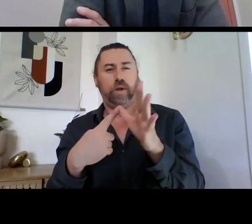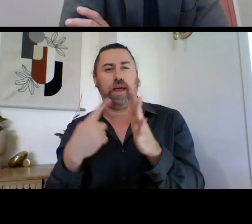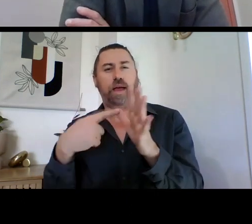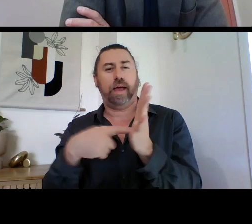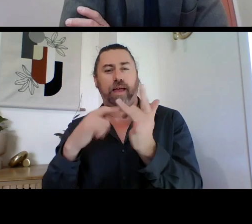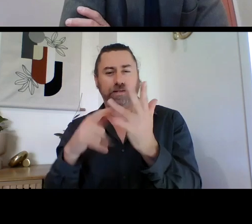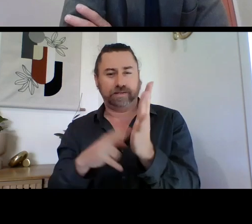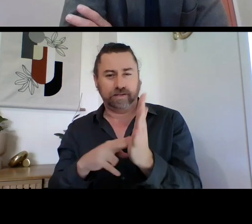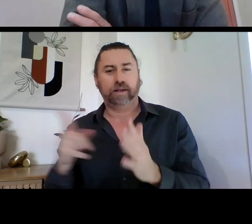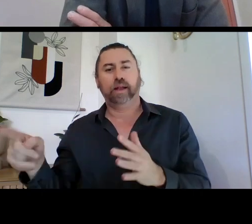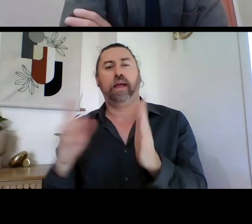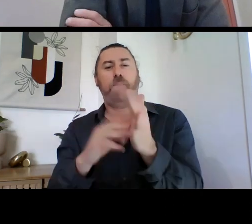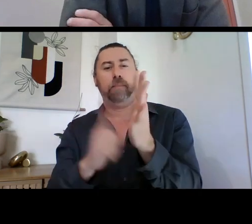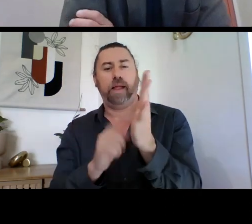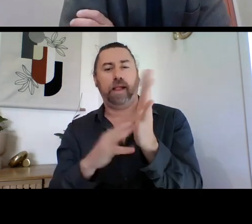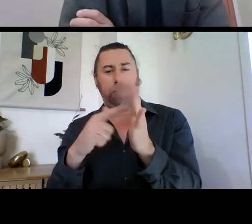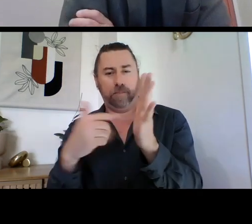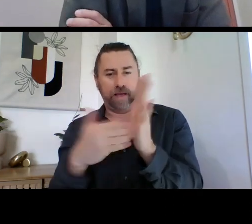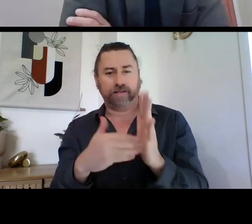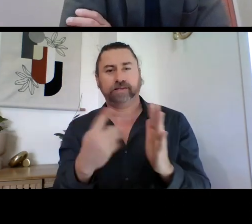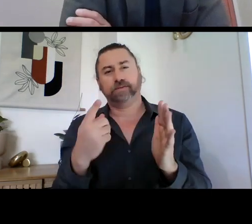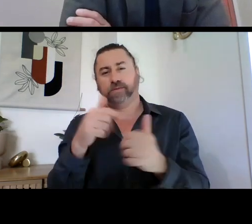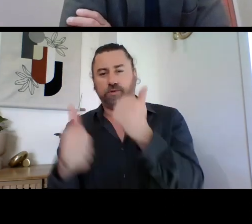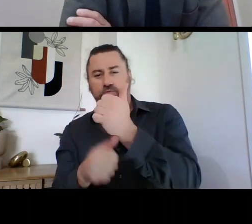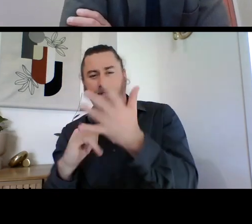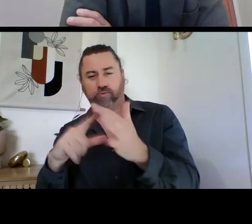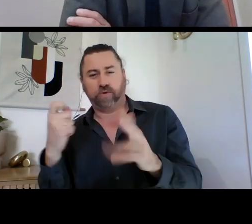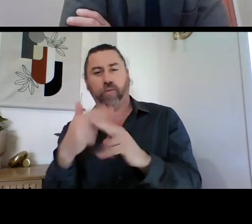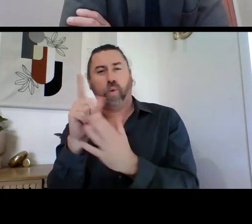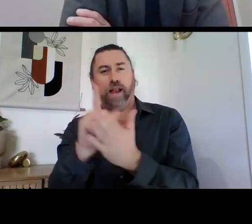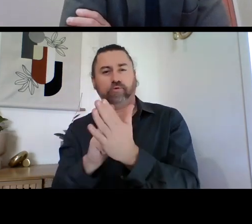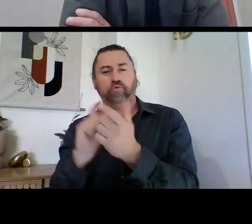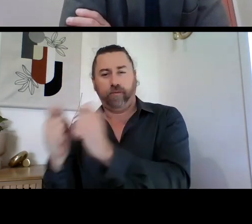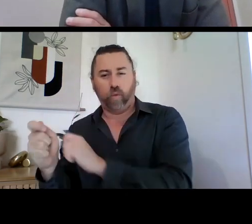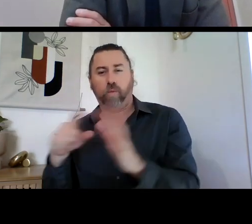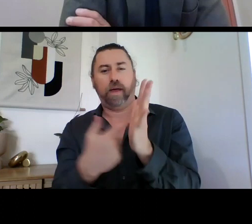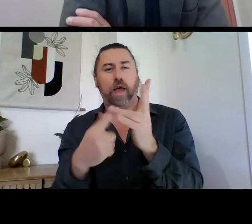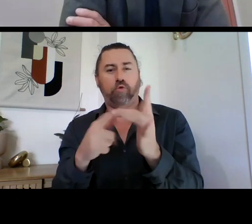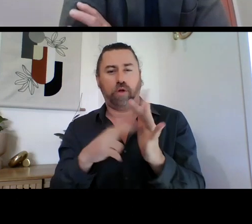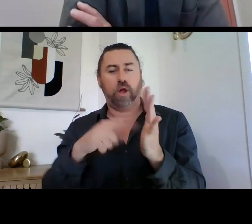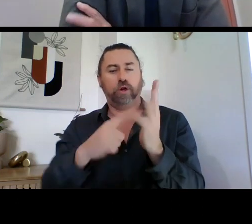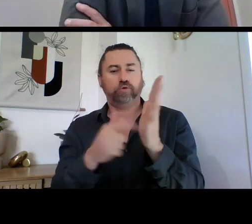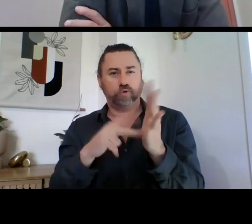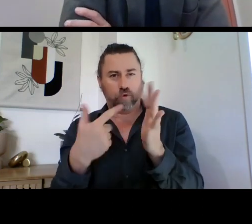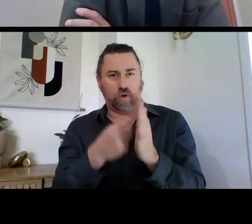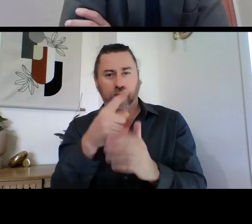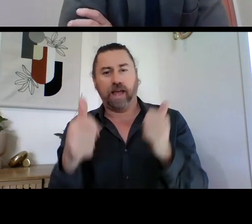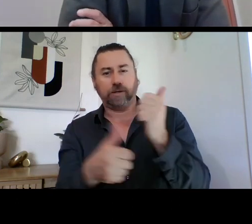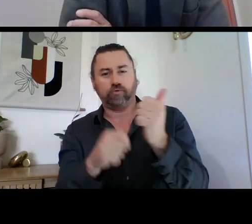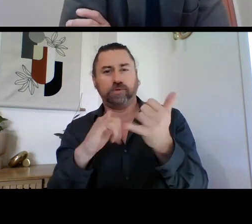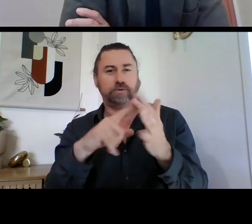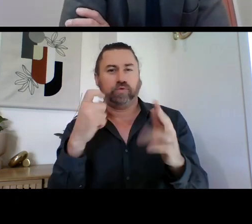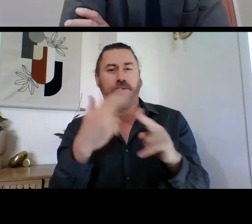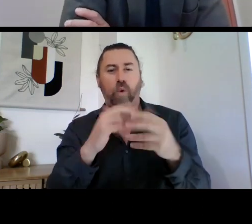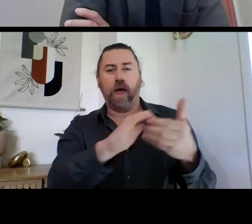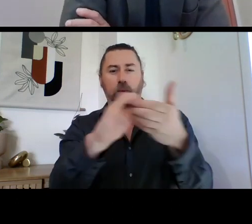Care and Assessments Branch, Mel Metz, the Assistant Secretary of the Legislative Reform Branch, Turnour, the Assistant Secretary of the